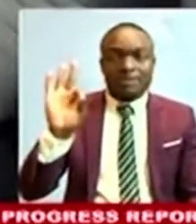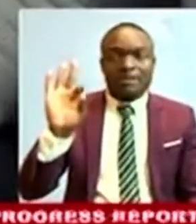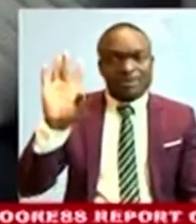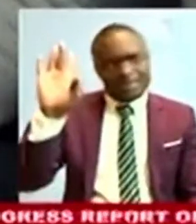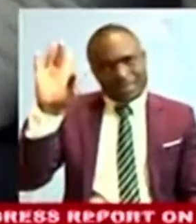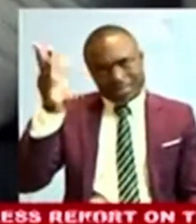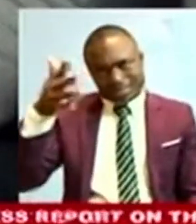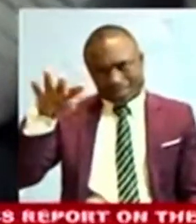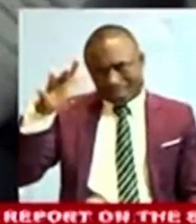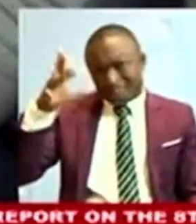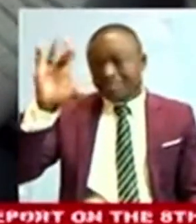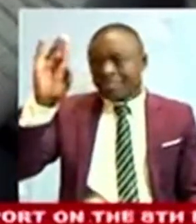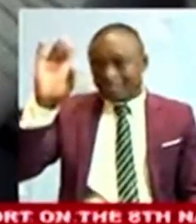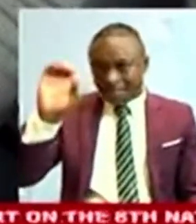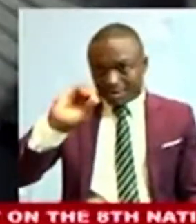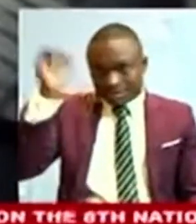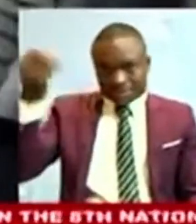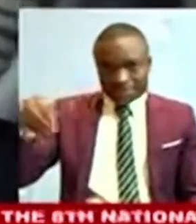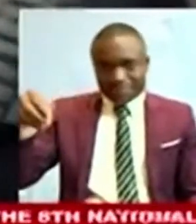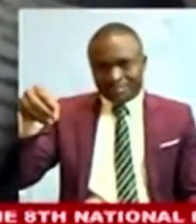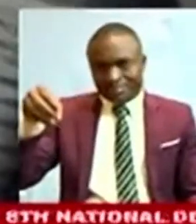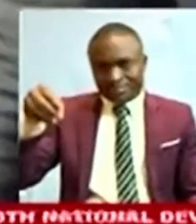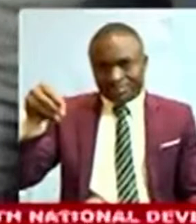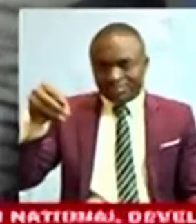80%. It was partially met.